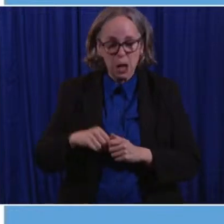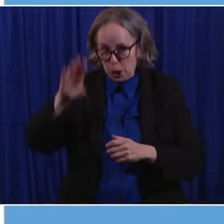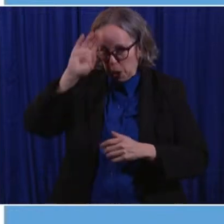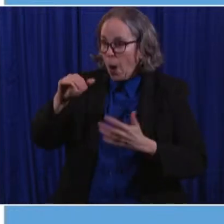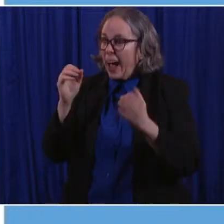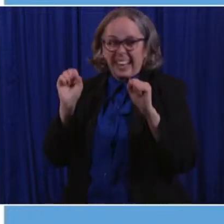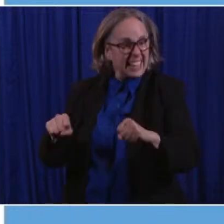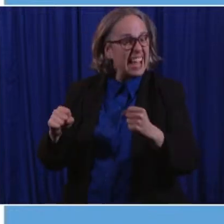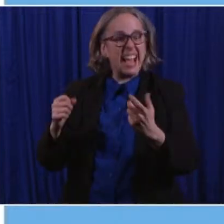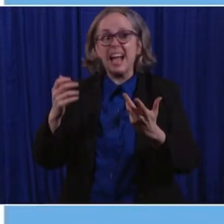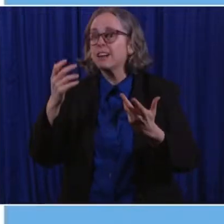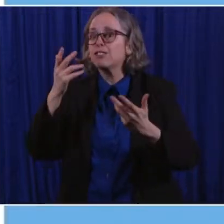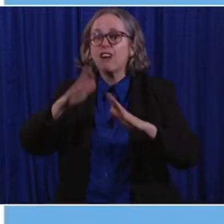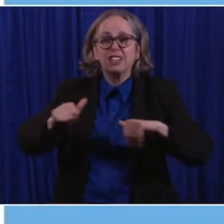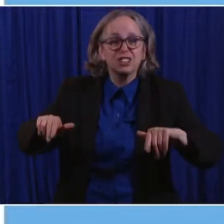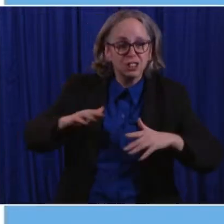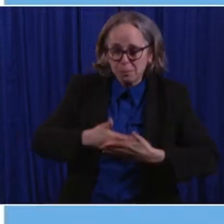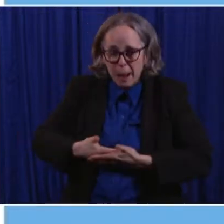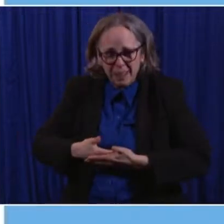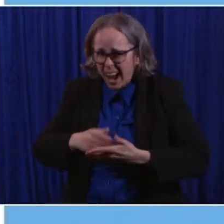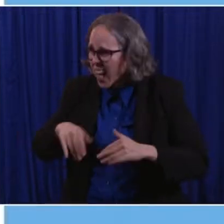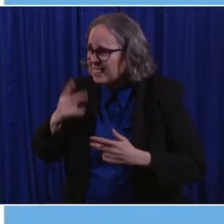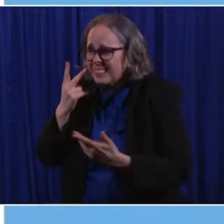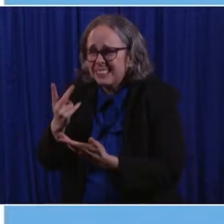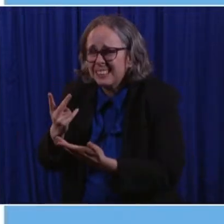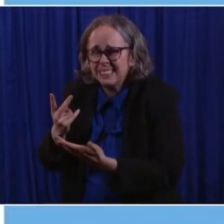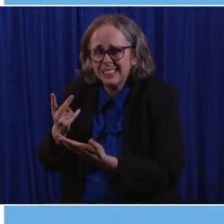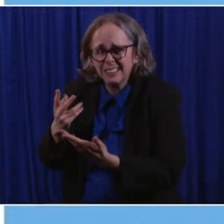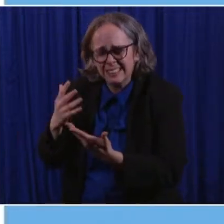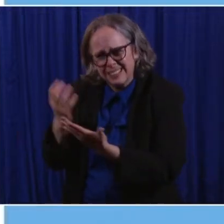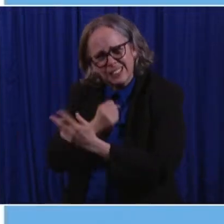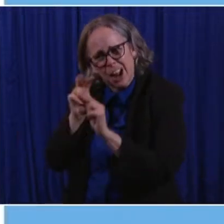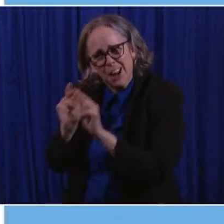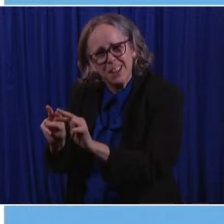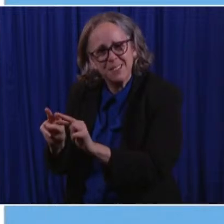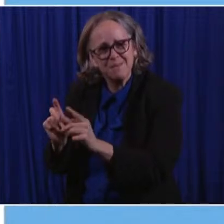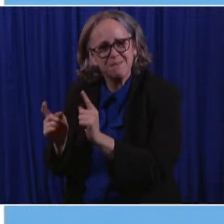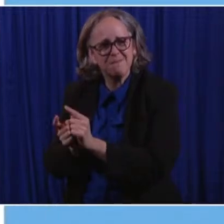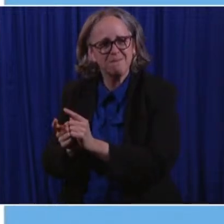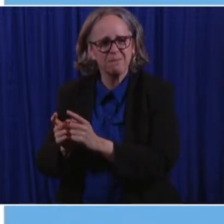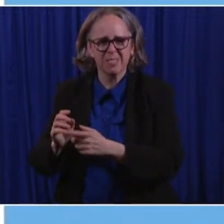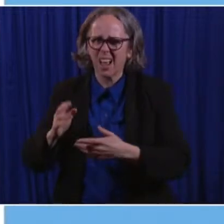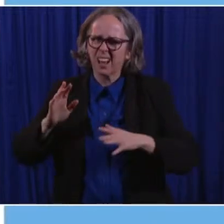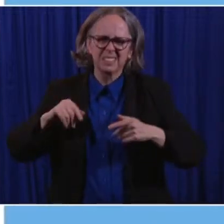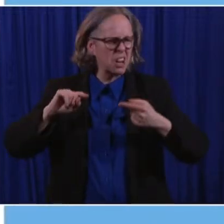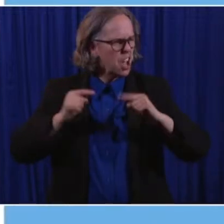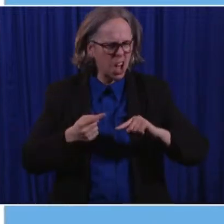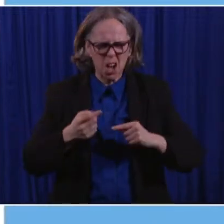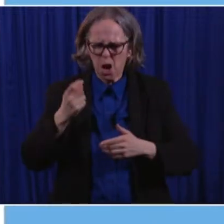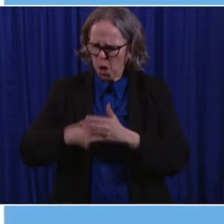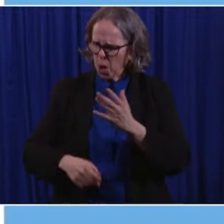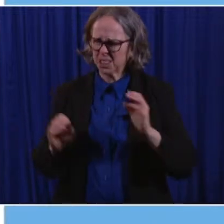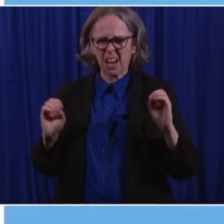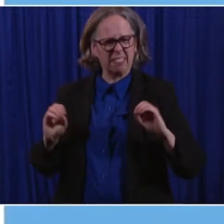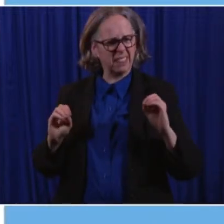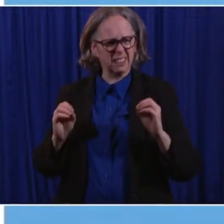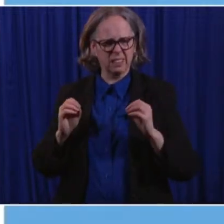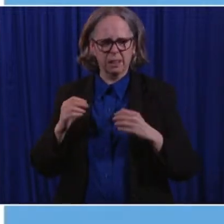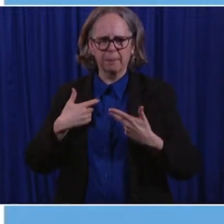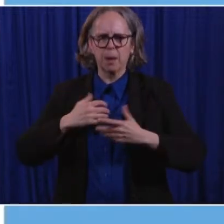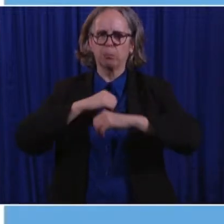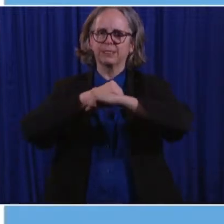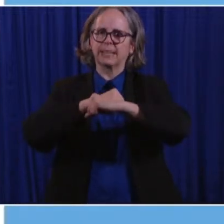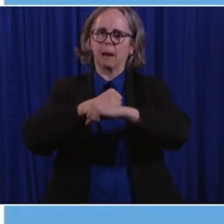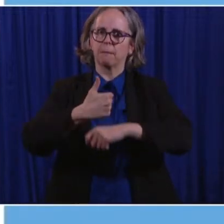who we haven't gotten to meet yet. It doesn't hurt. It doesn't cost you anything, but it does protect you and it protects lives of others.